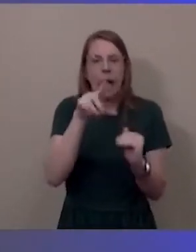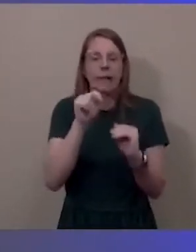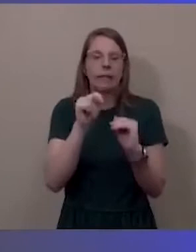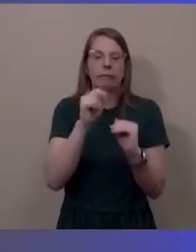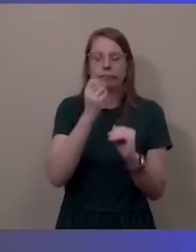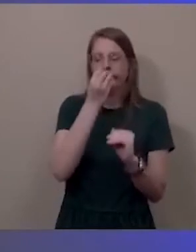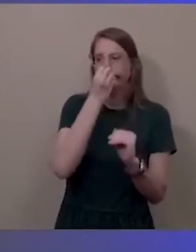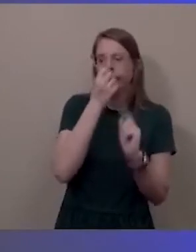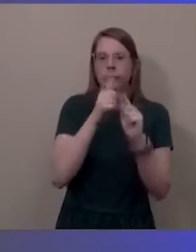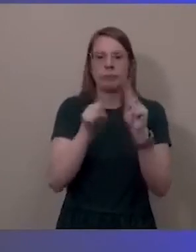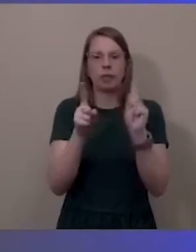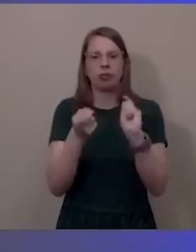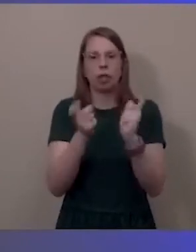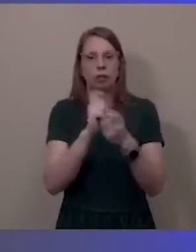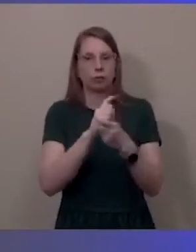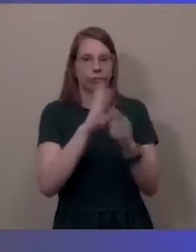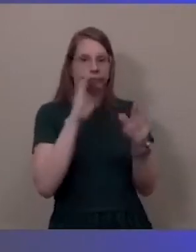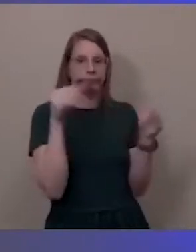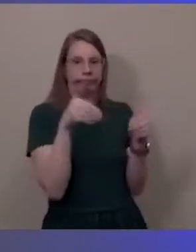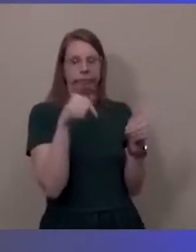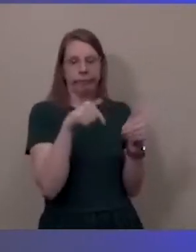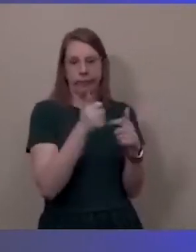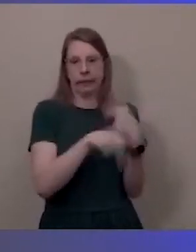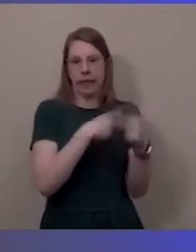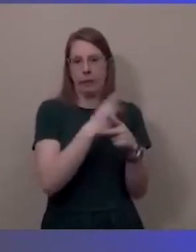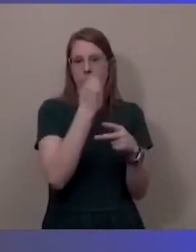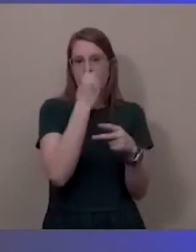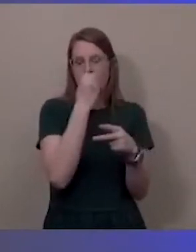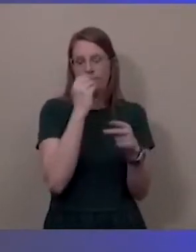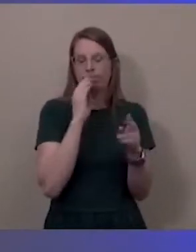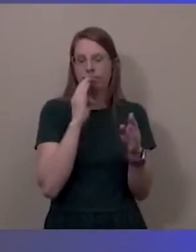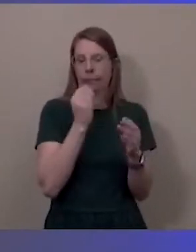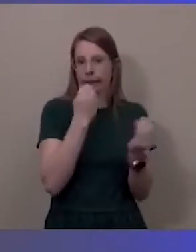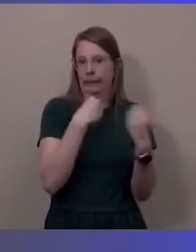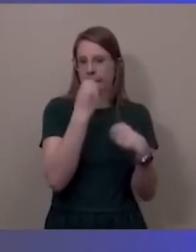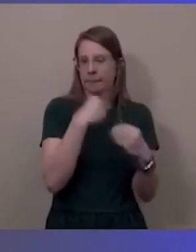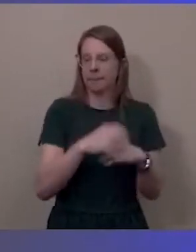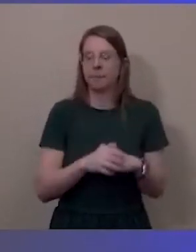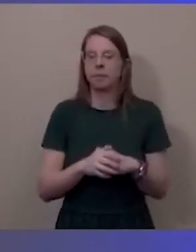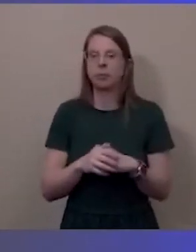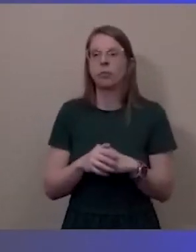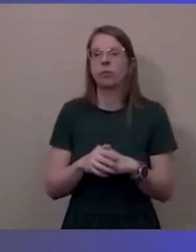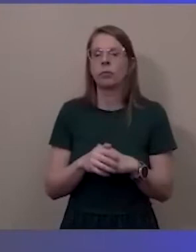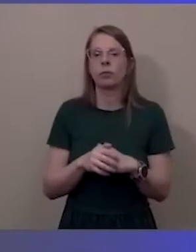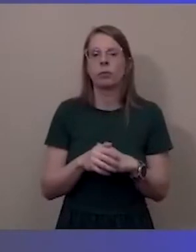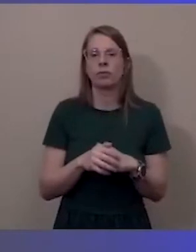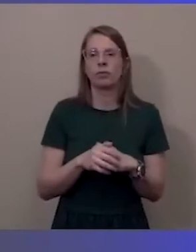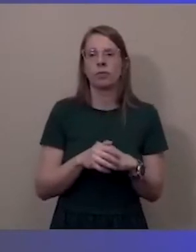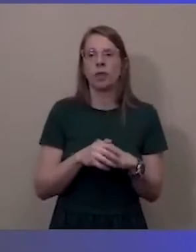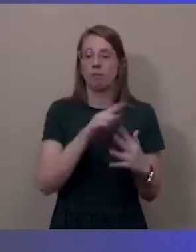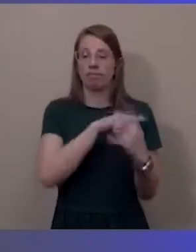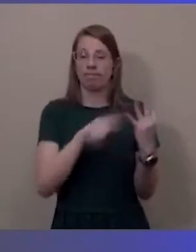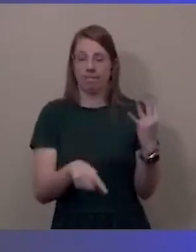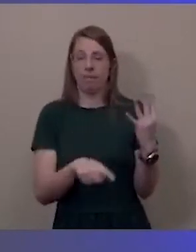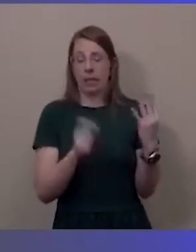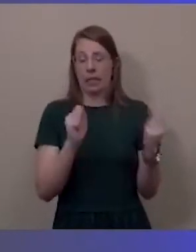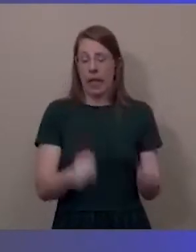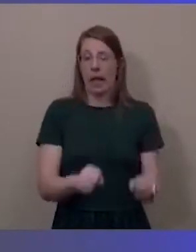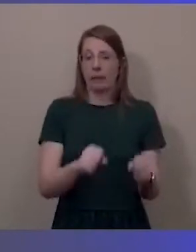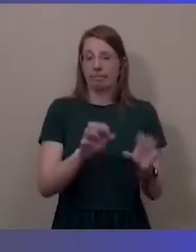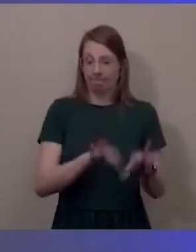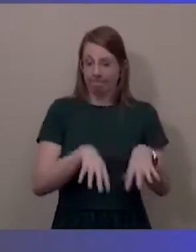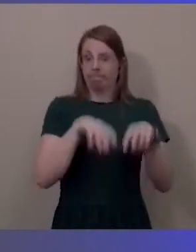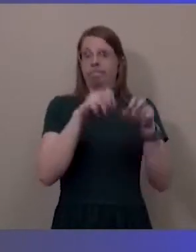that. And so we're trying to understand that better. But meanwhile, we think those are things you can do to really